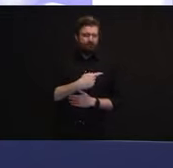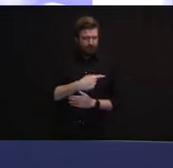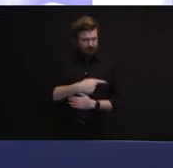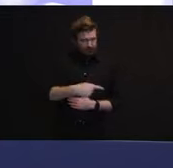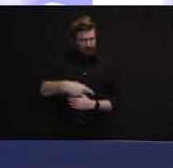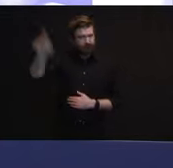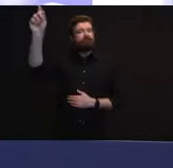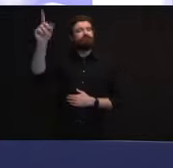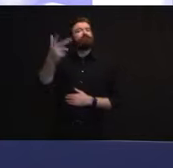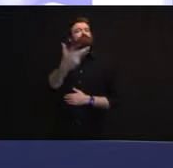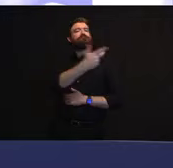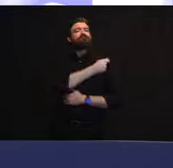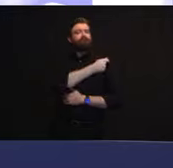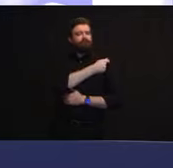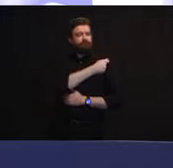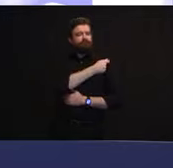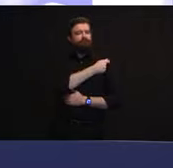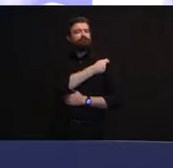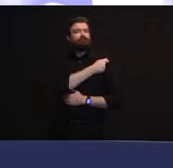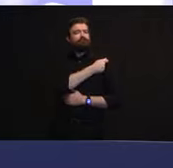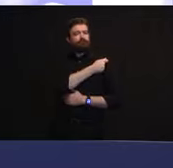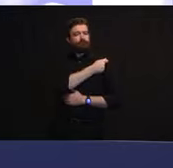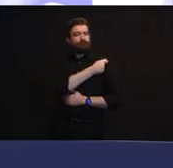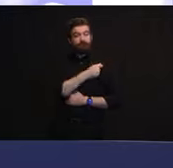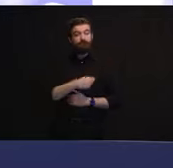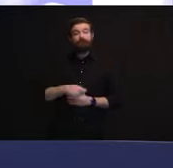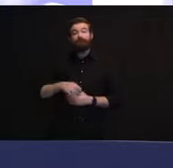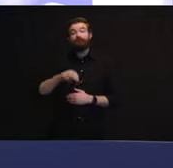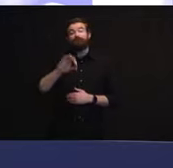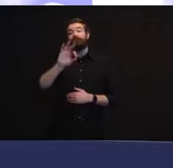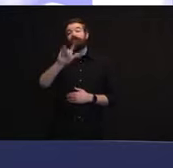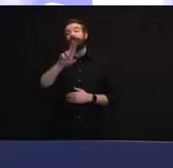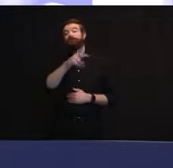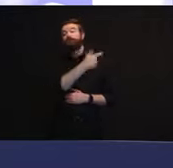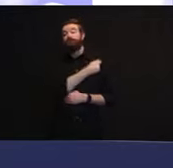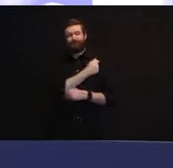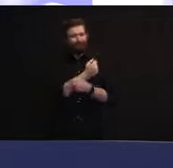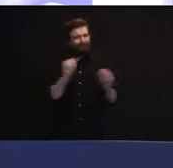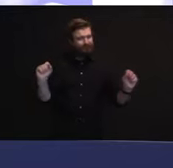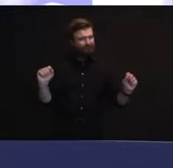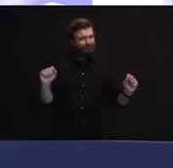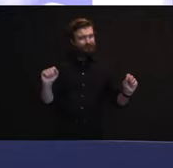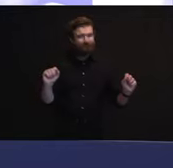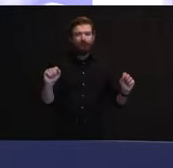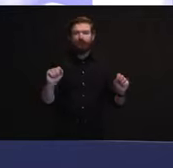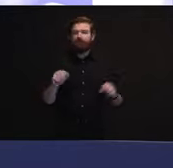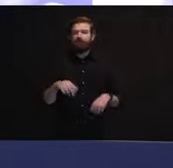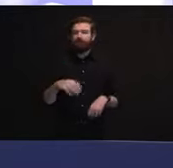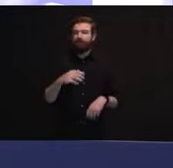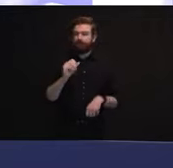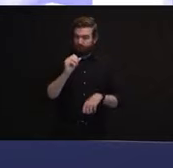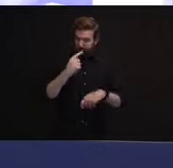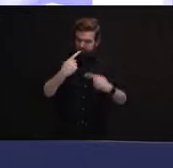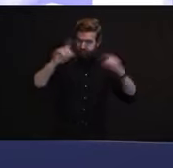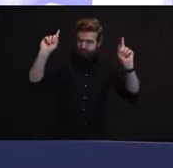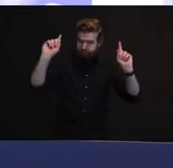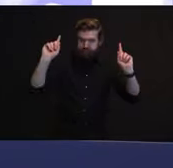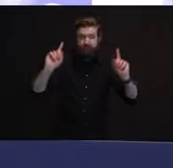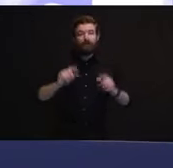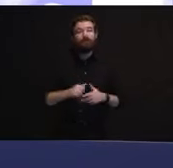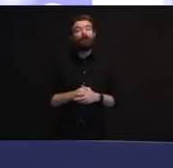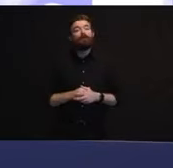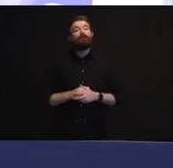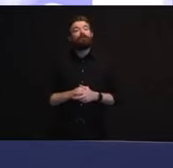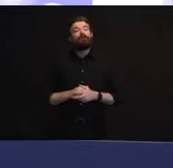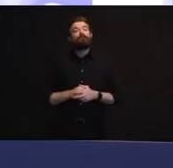soon. Flu vaccines are safe and effective and are offered in many locations, including doctor's offices, clinics, health departments, urgent